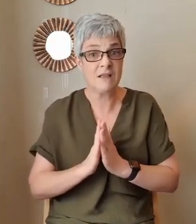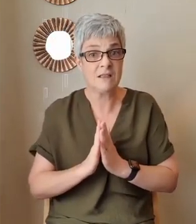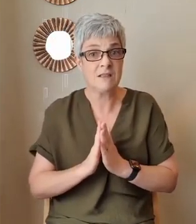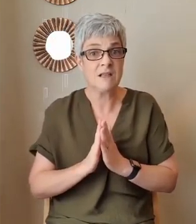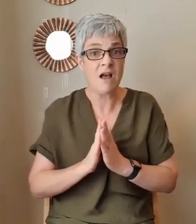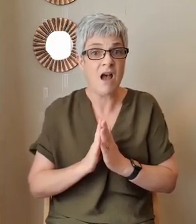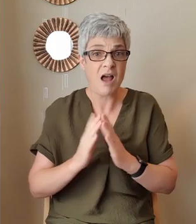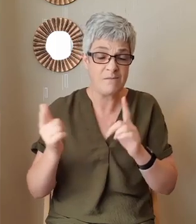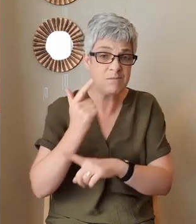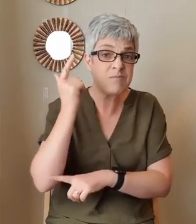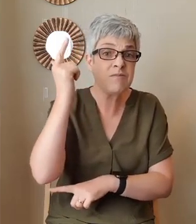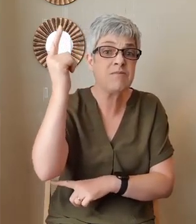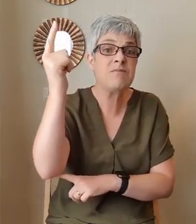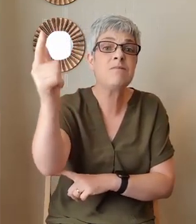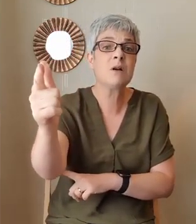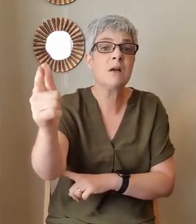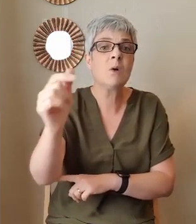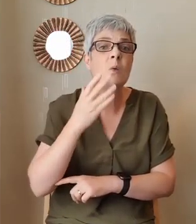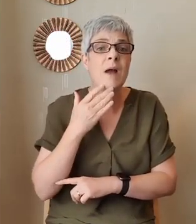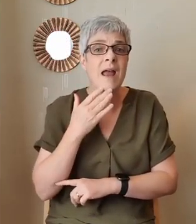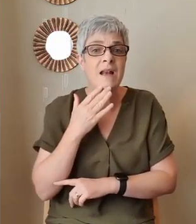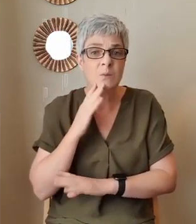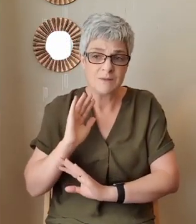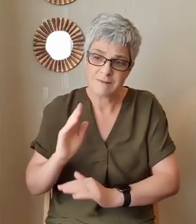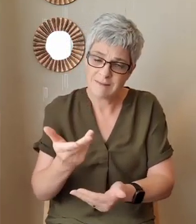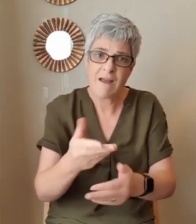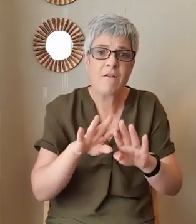and beyond as we seek to serve in the world.